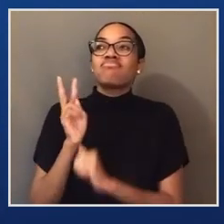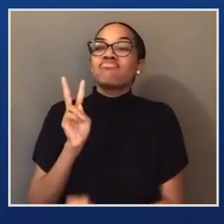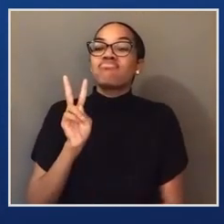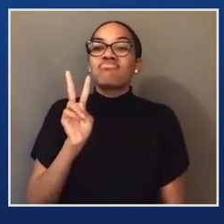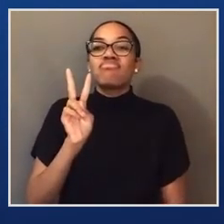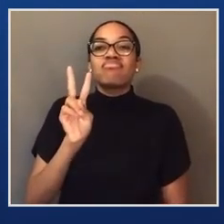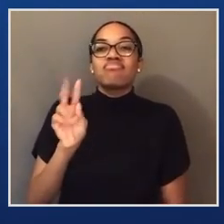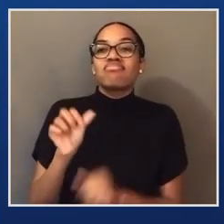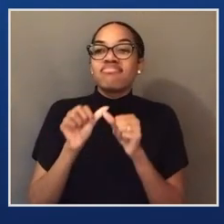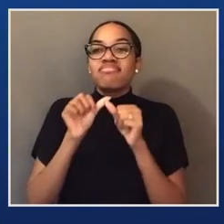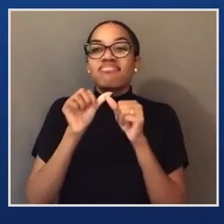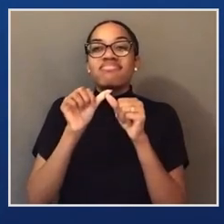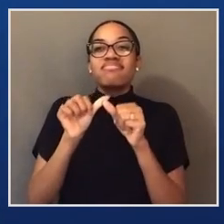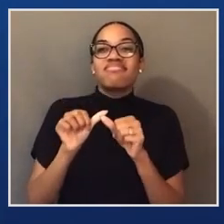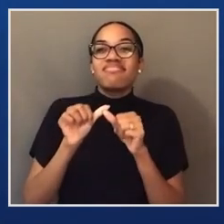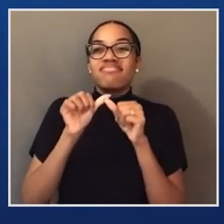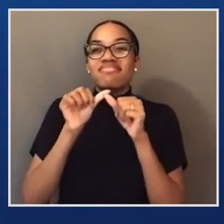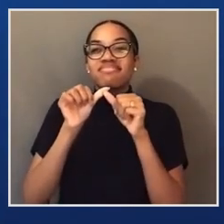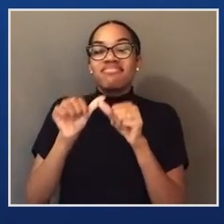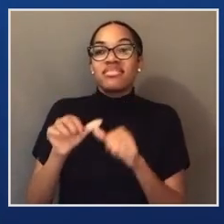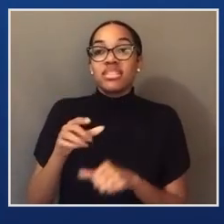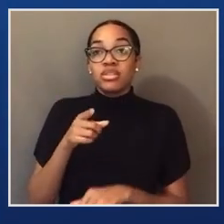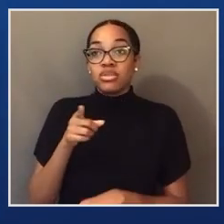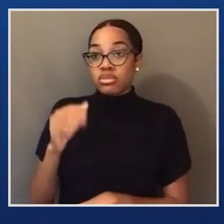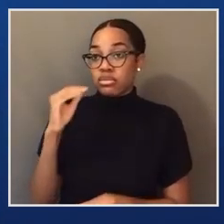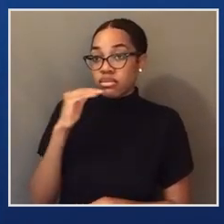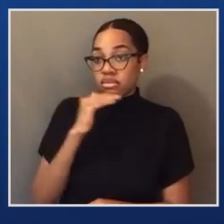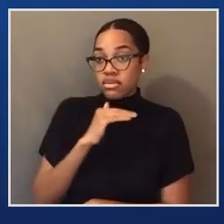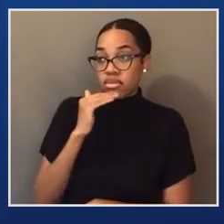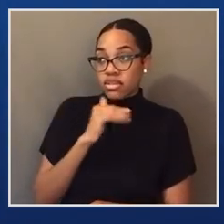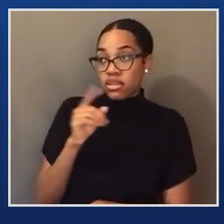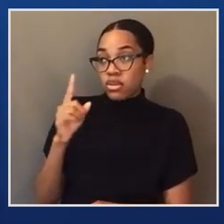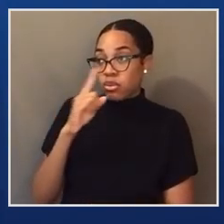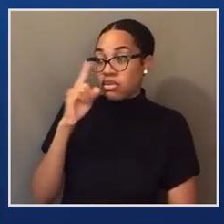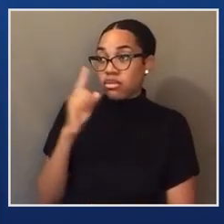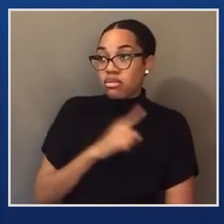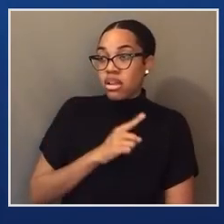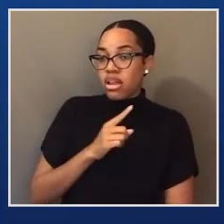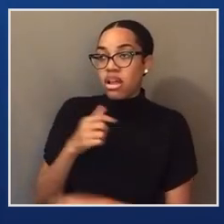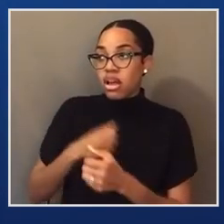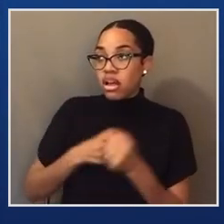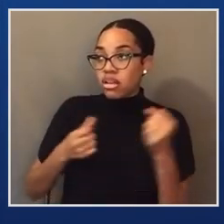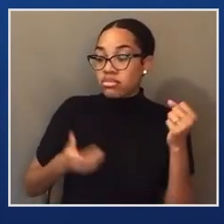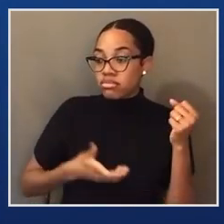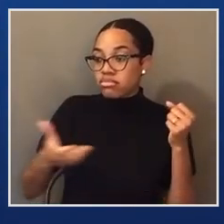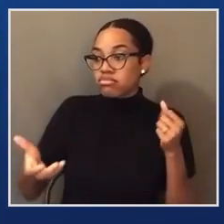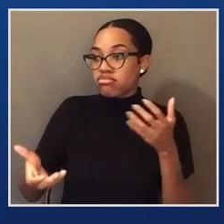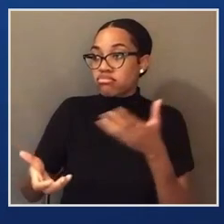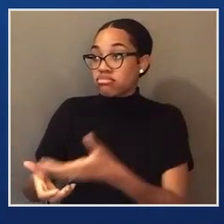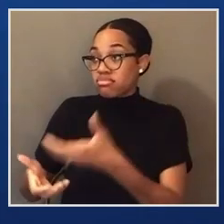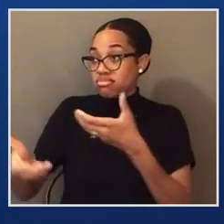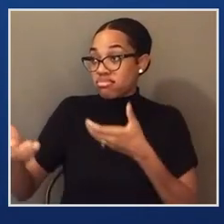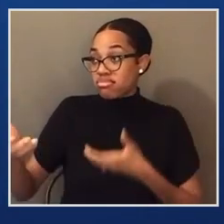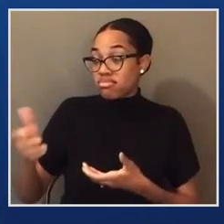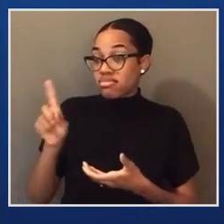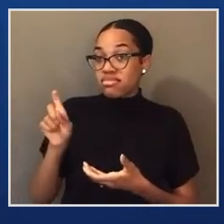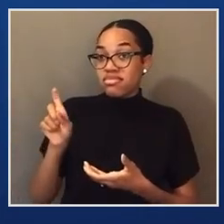I could say that you're faking on the real. Ask him. Are they faking on the